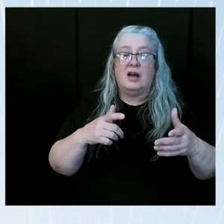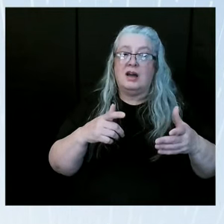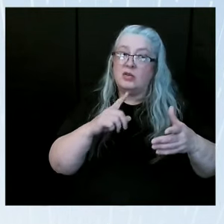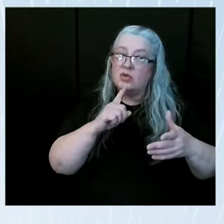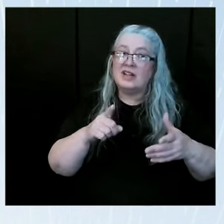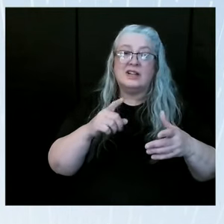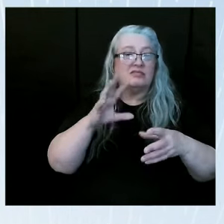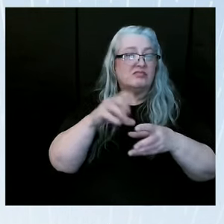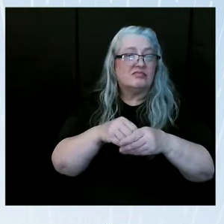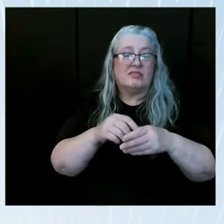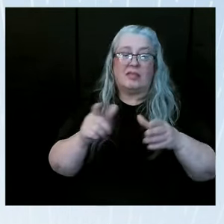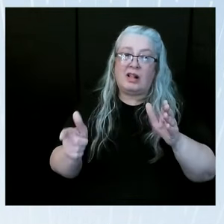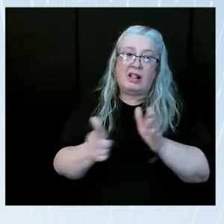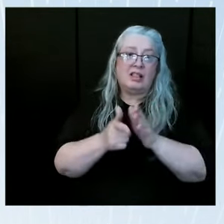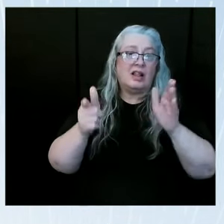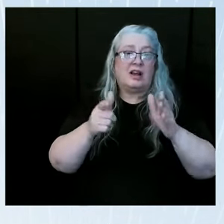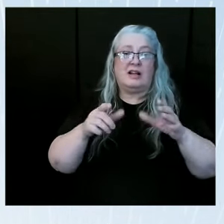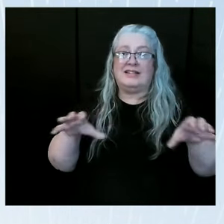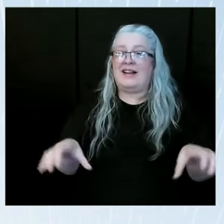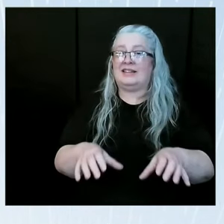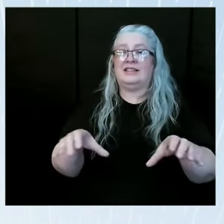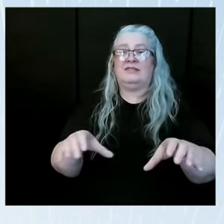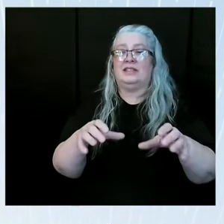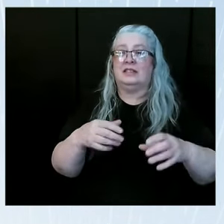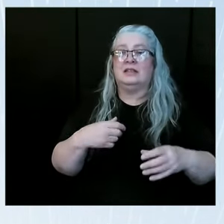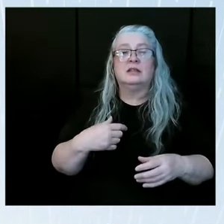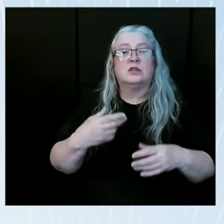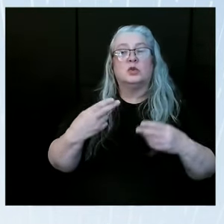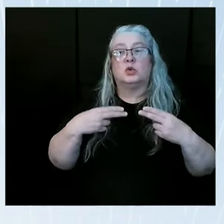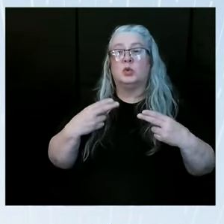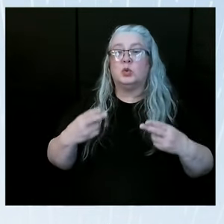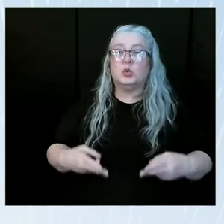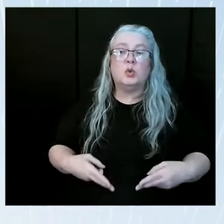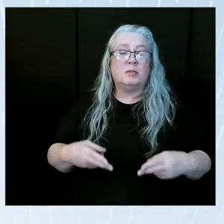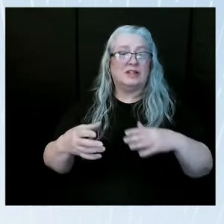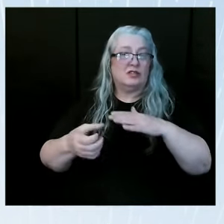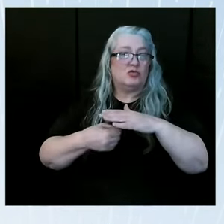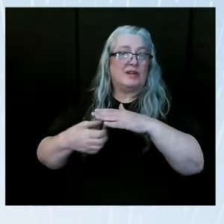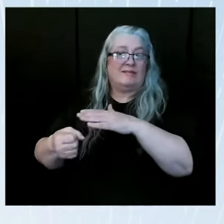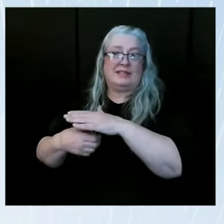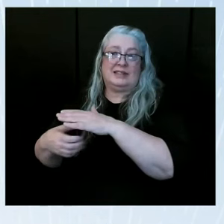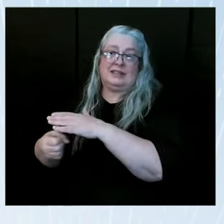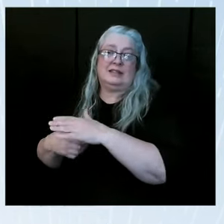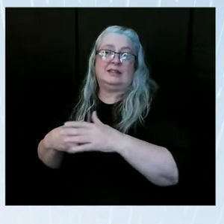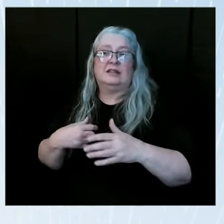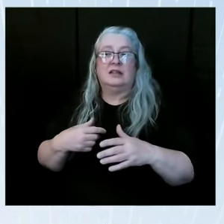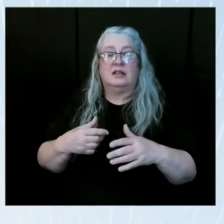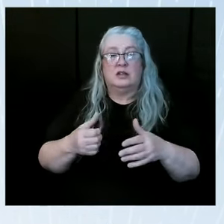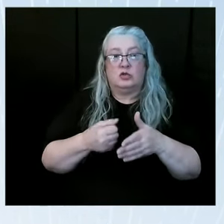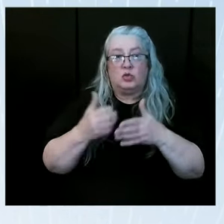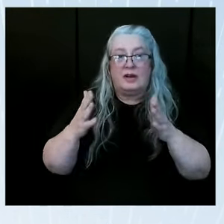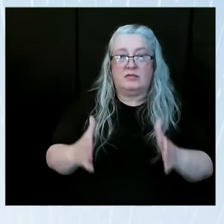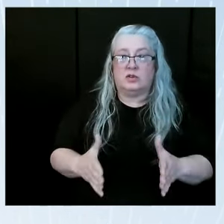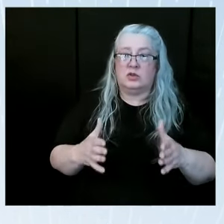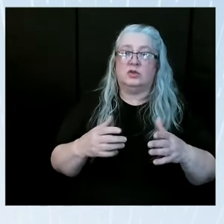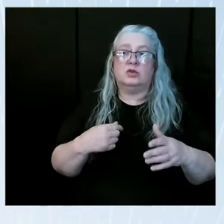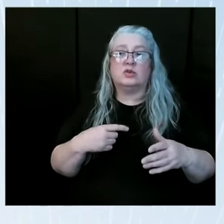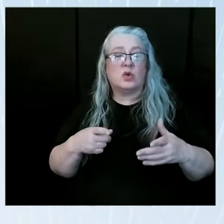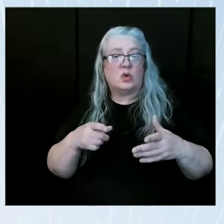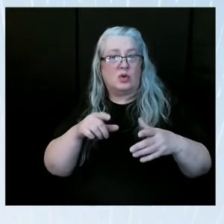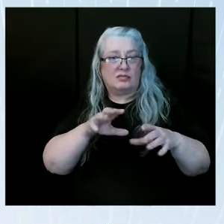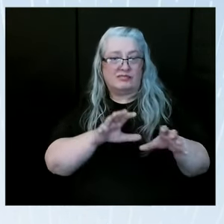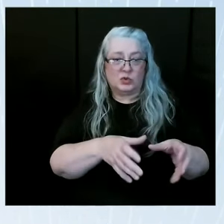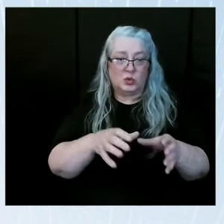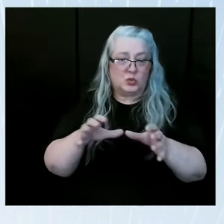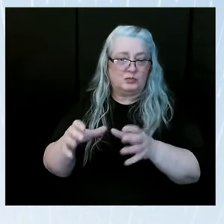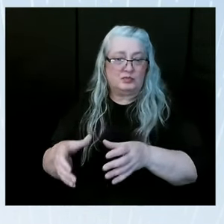Trafficking Prosecution Unit work closely with the U.S. Attorney's offices and our law enforcement agencies to streamline investigations and to